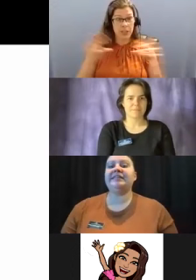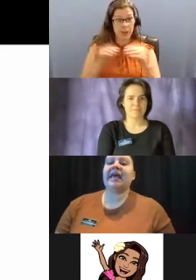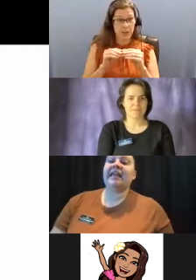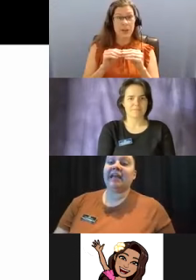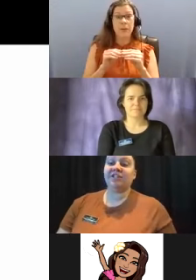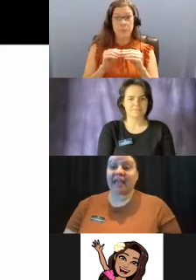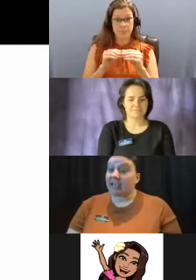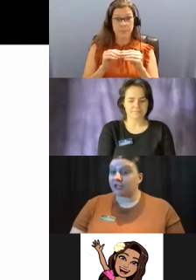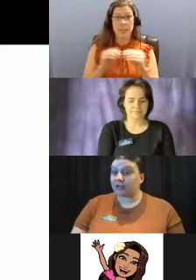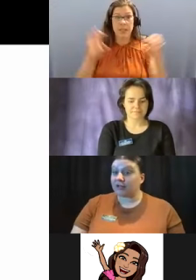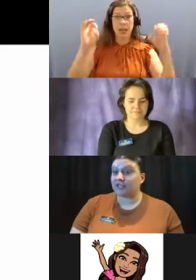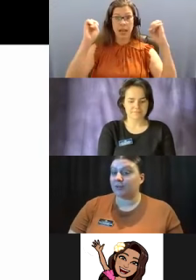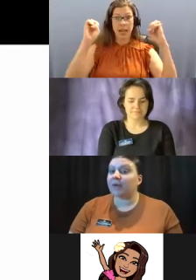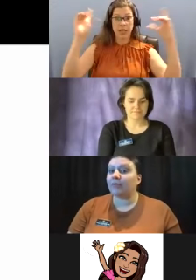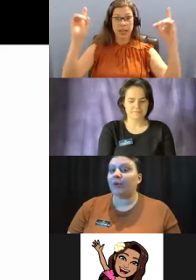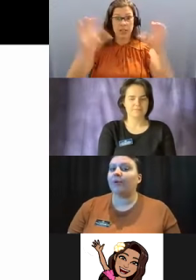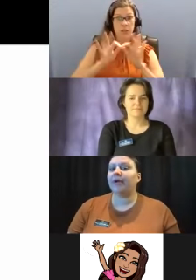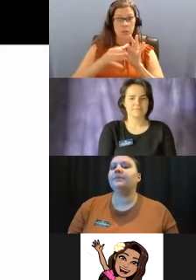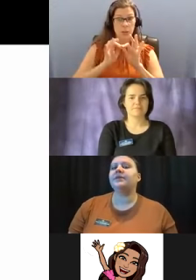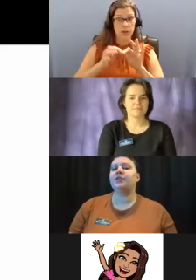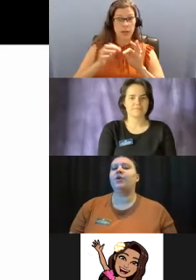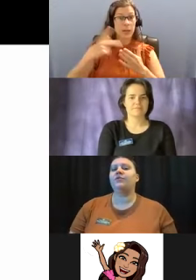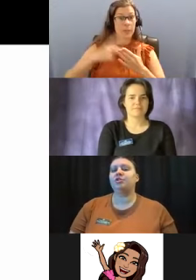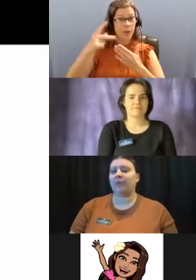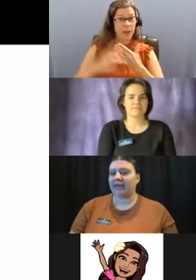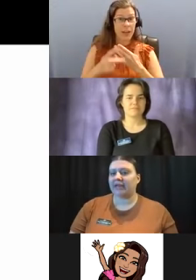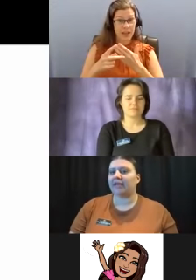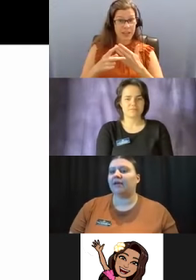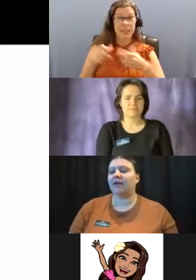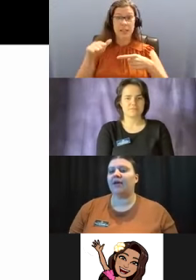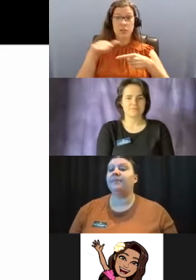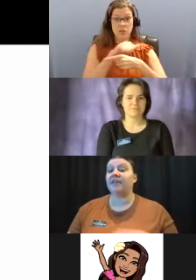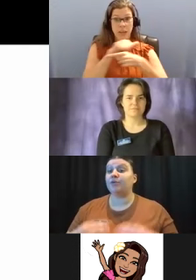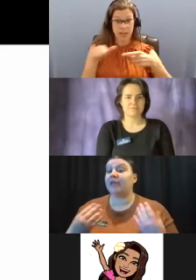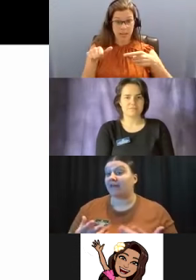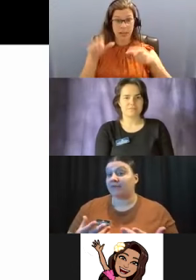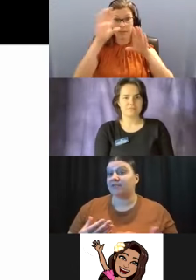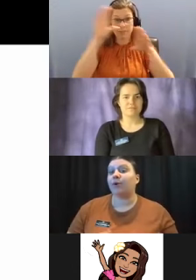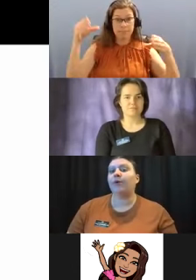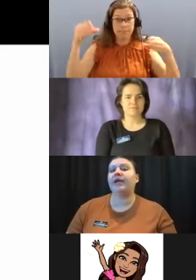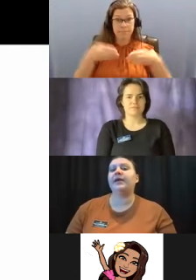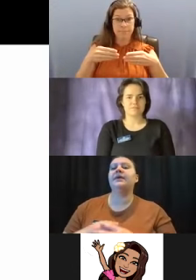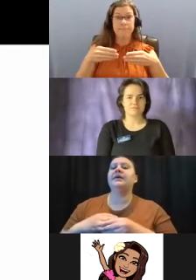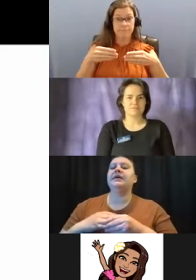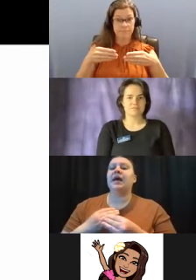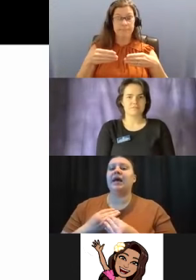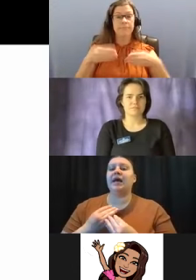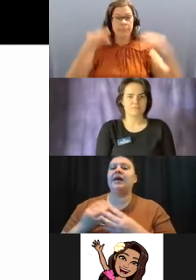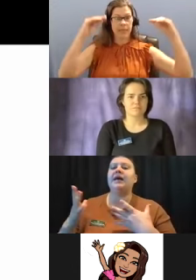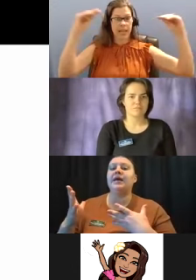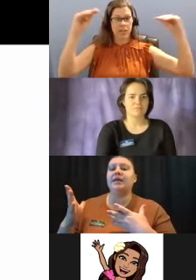It is an educational interpreting program, so the training that you get from this program